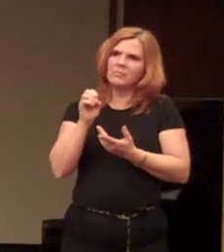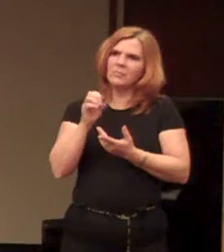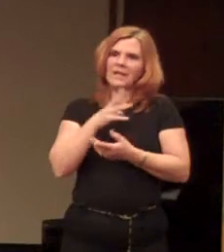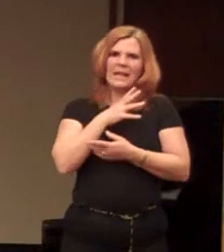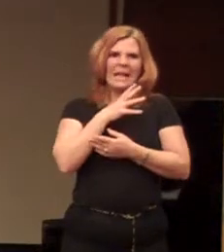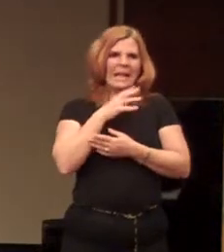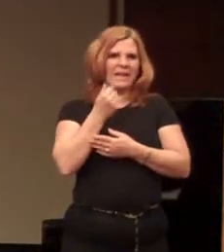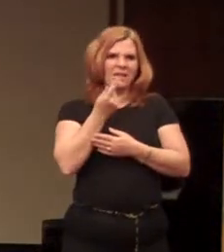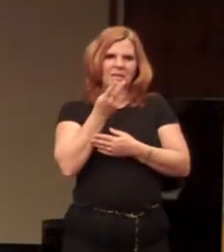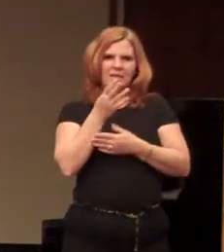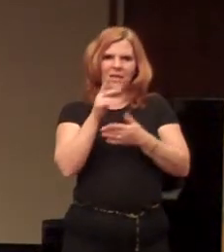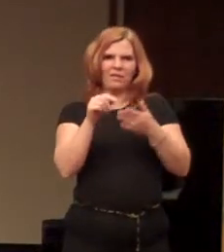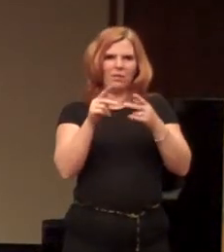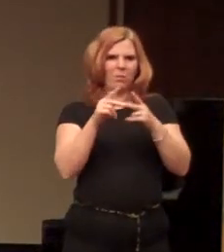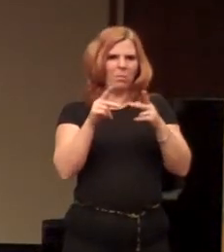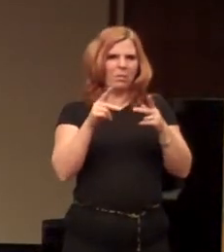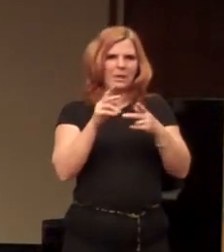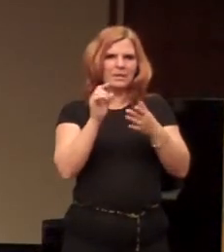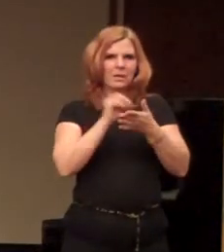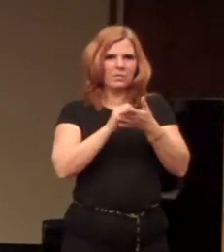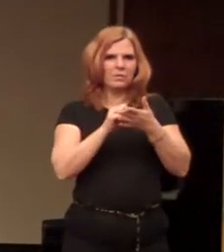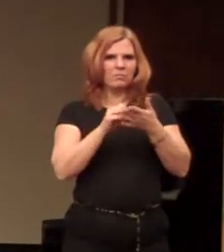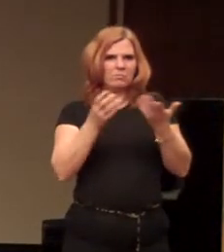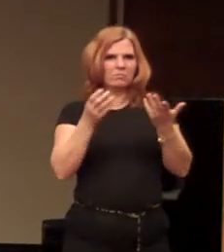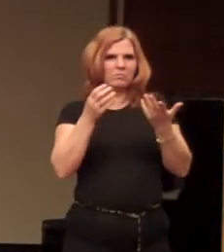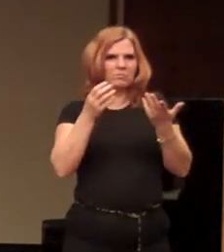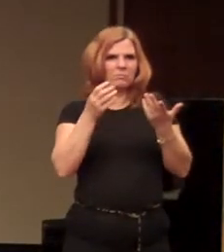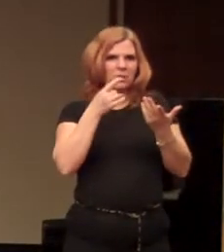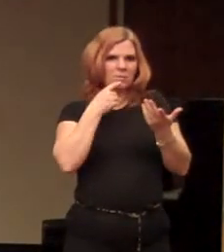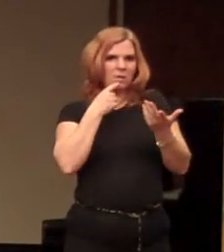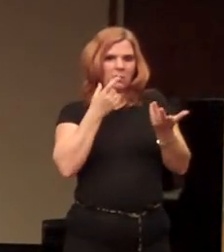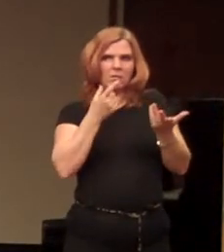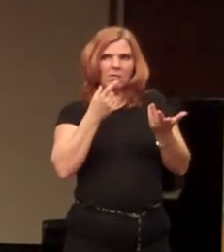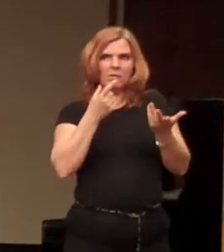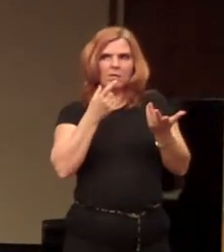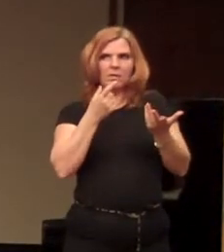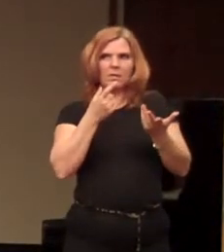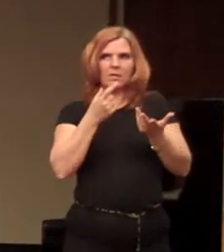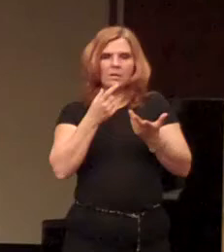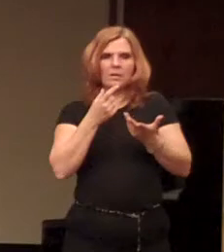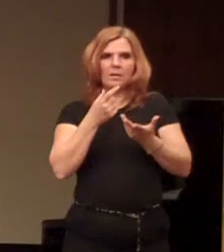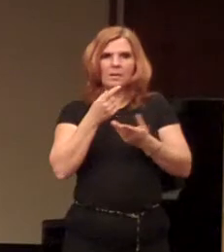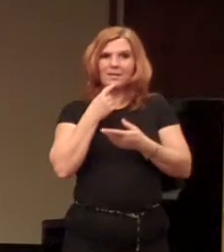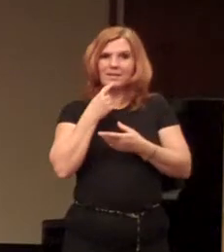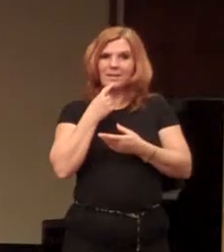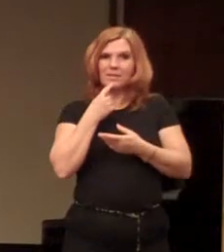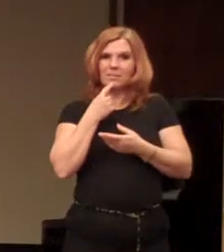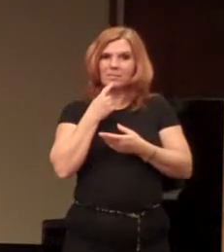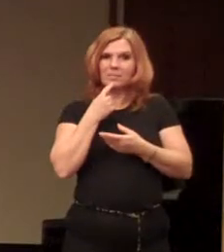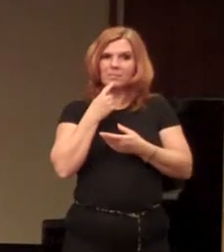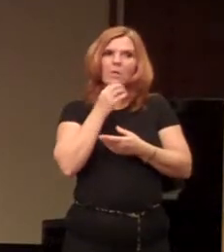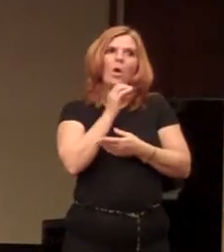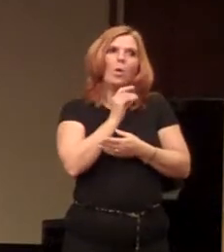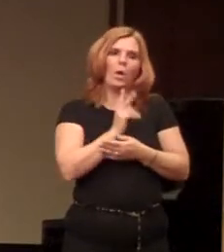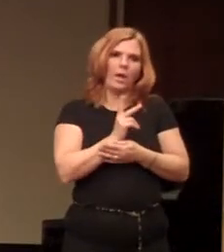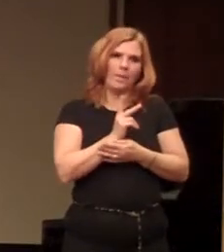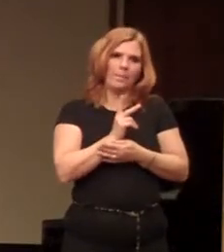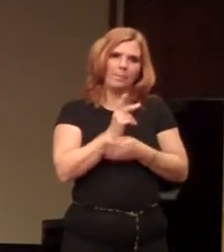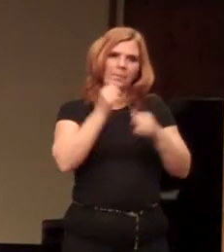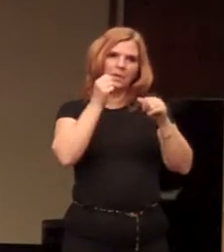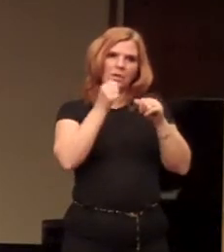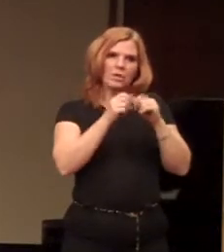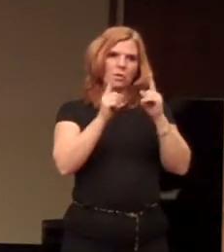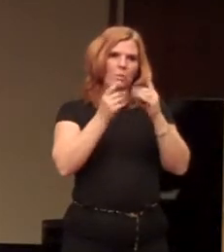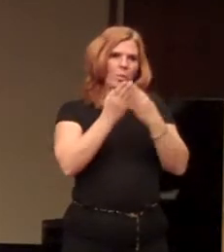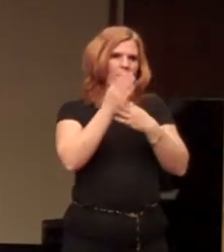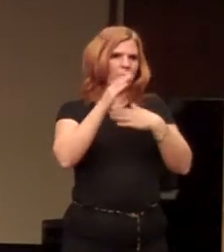And in several places in things that I had written, that's what it's called, you know. And I said, "Okay." So I